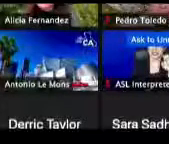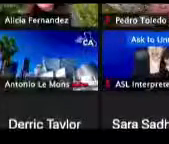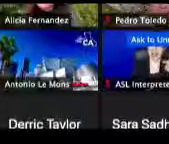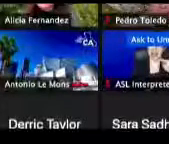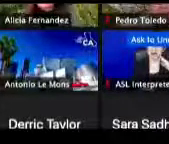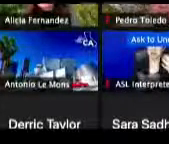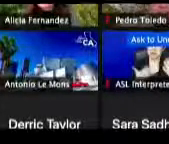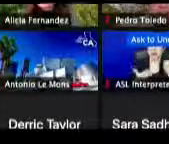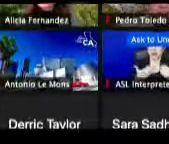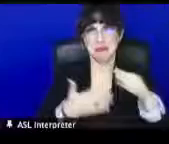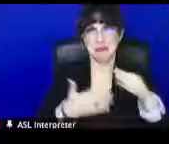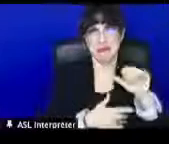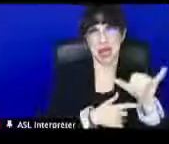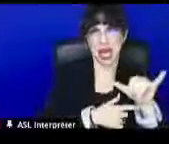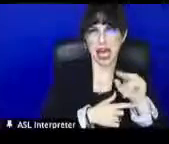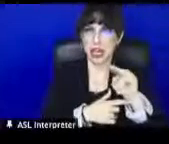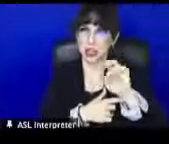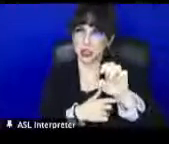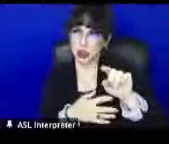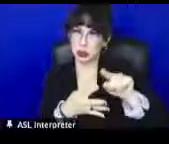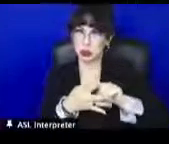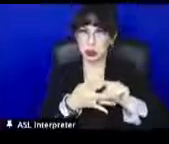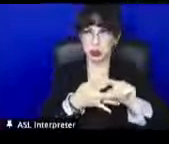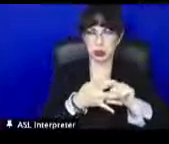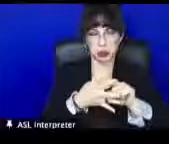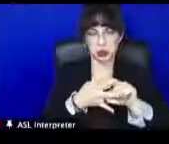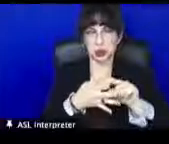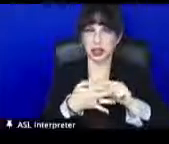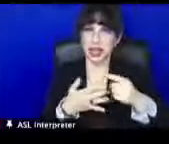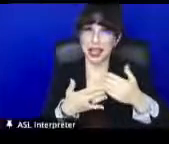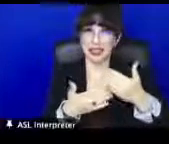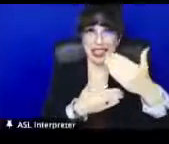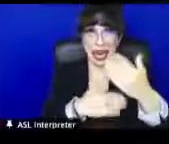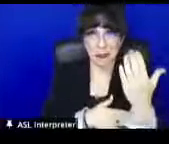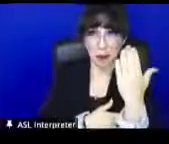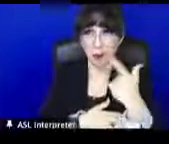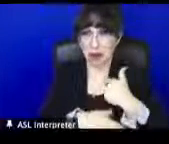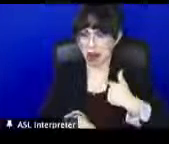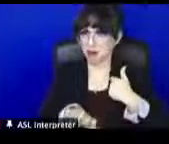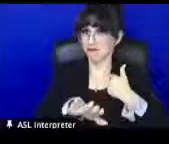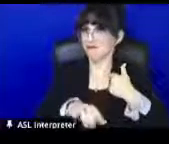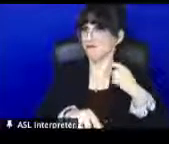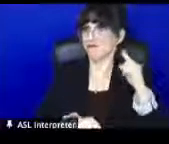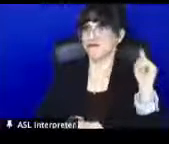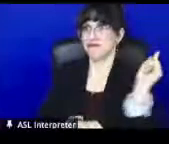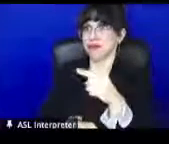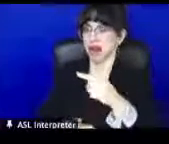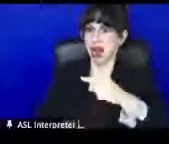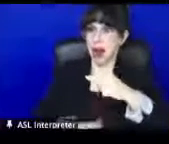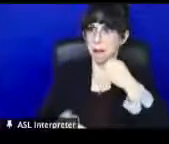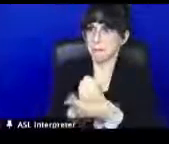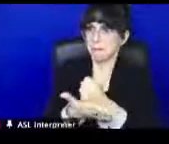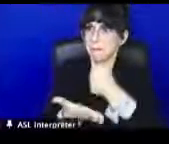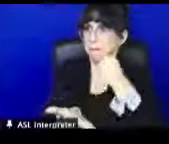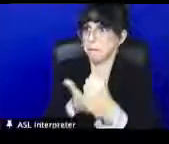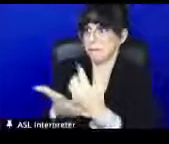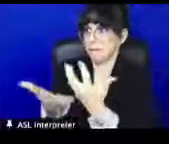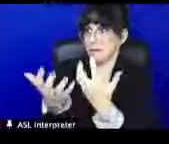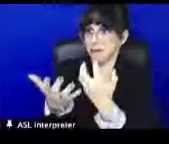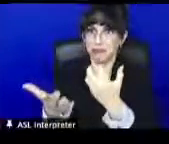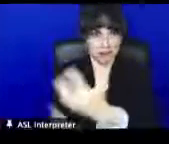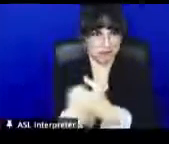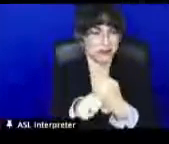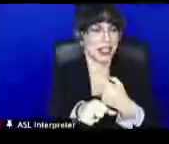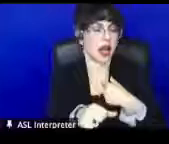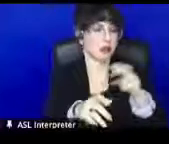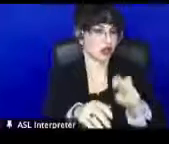early June. The next morning, I went straight to go get my passport because I was traveling at the end of June. So I